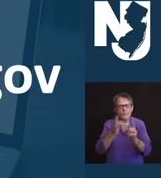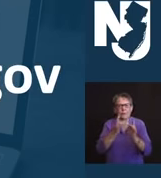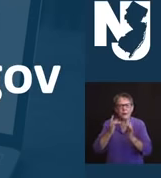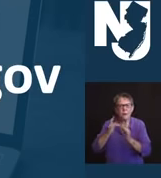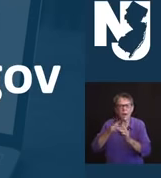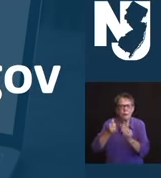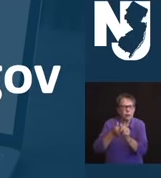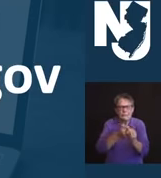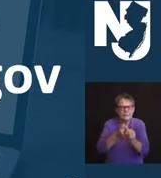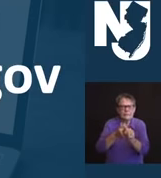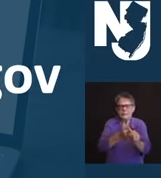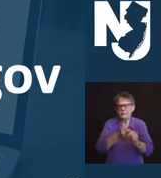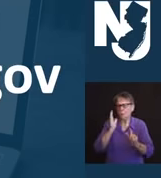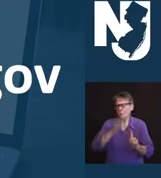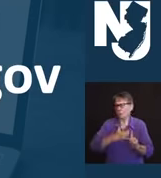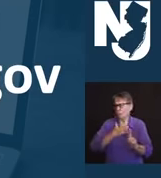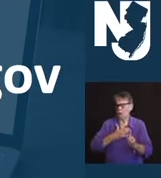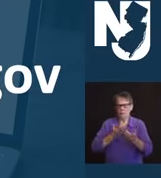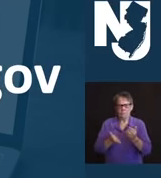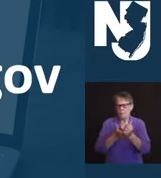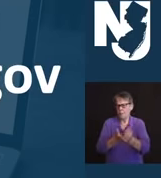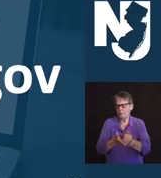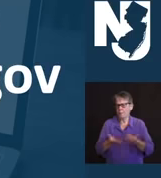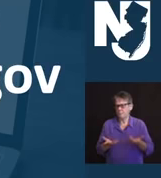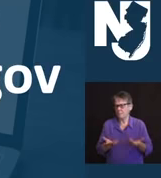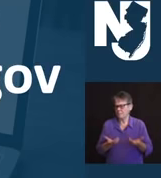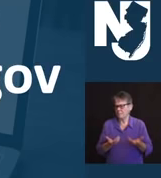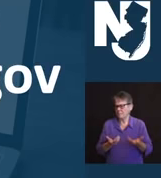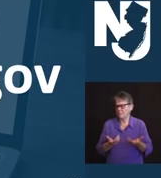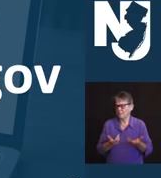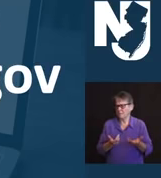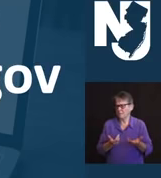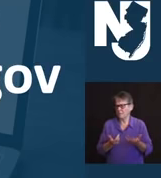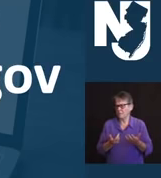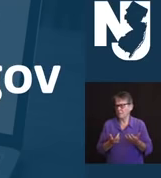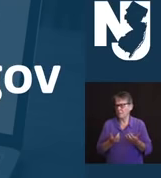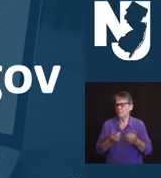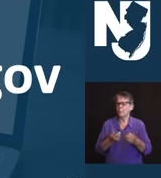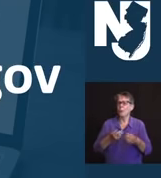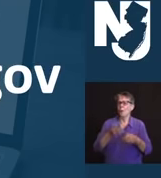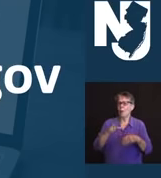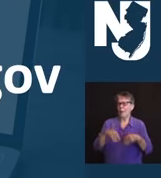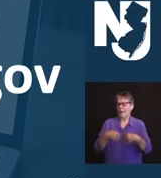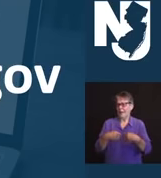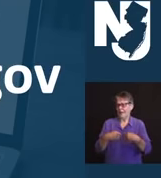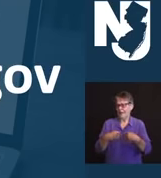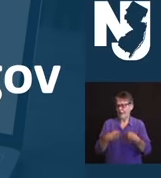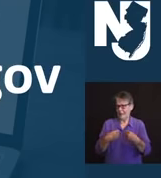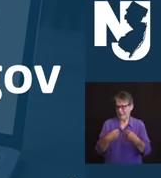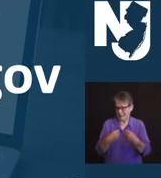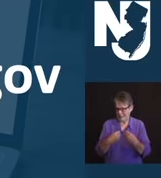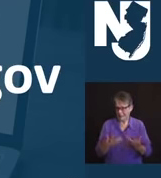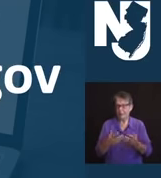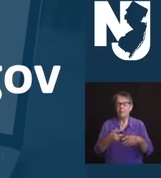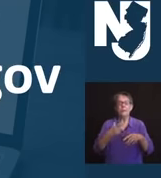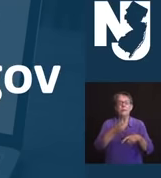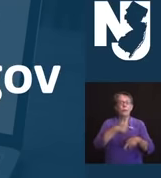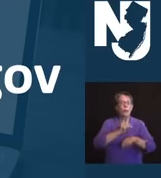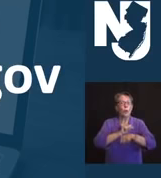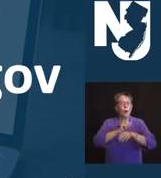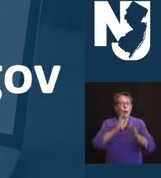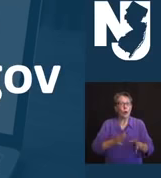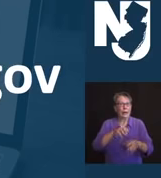testing protocols in place for casino workers if they ask for a test or begin to show any symptoms. And the